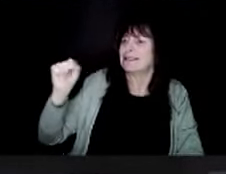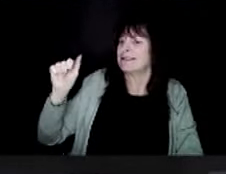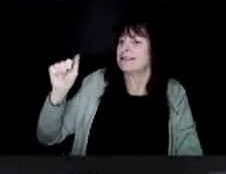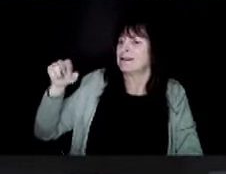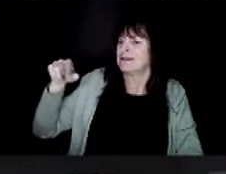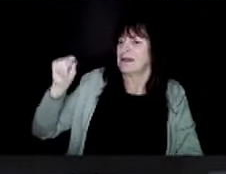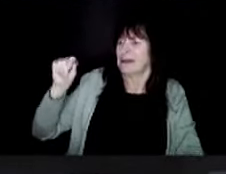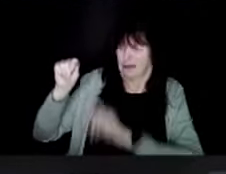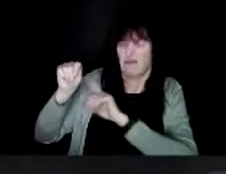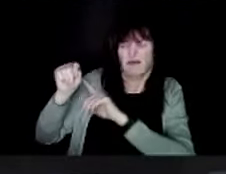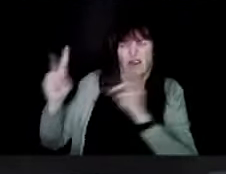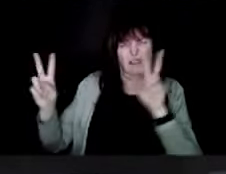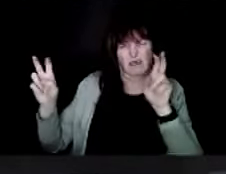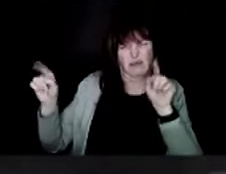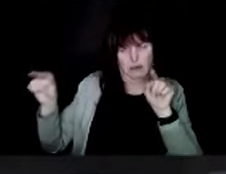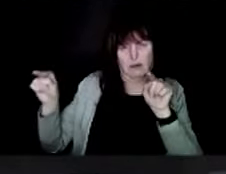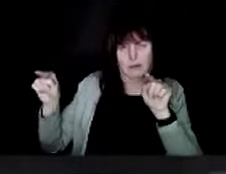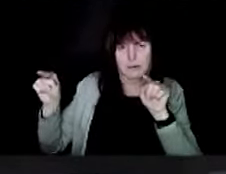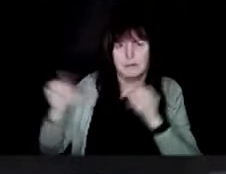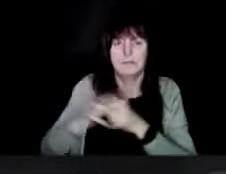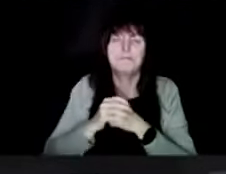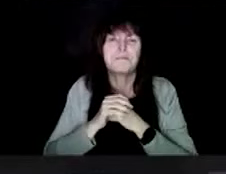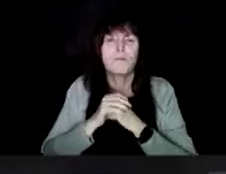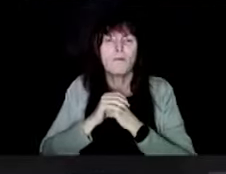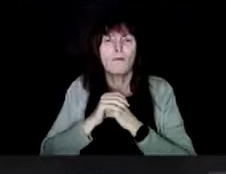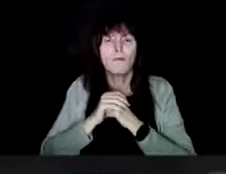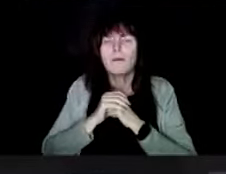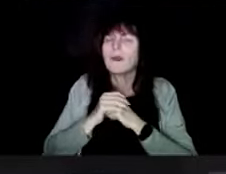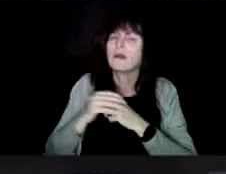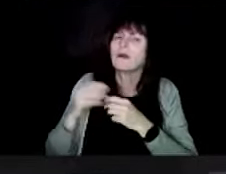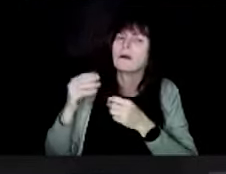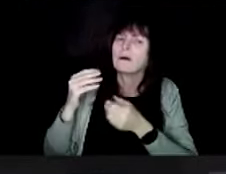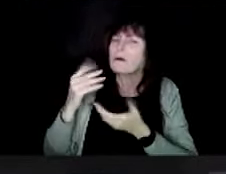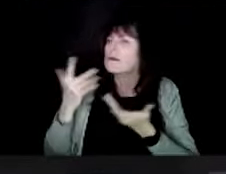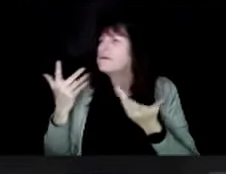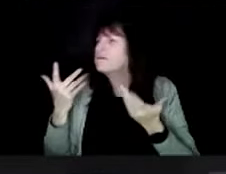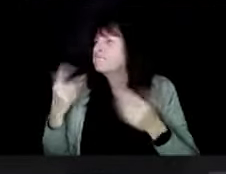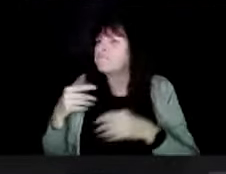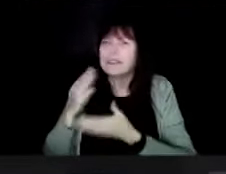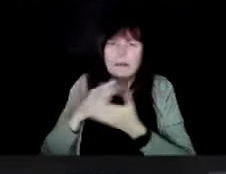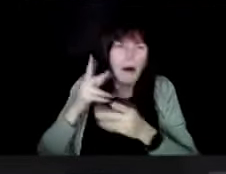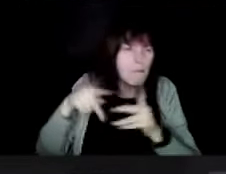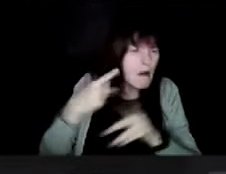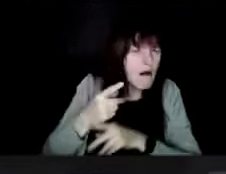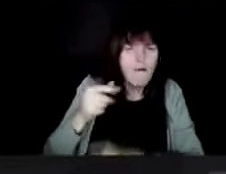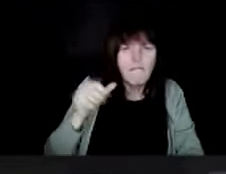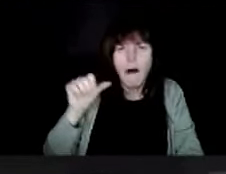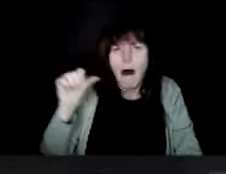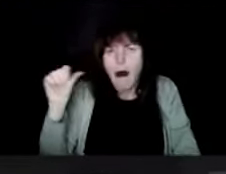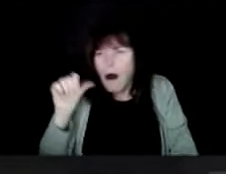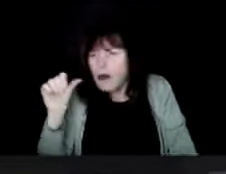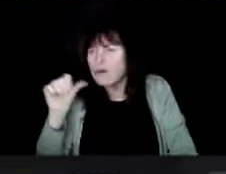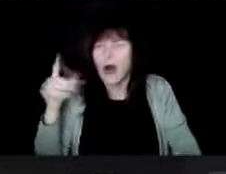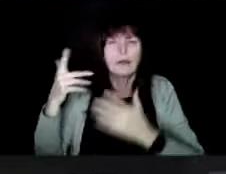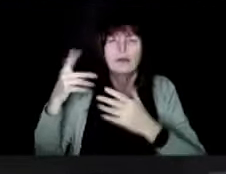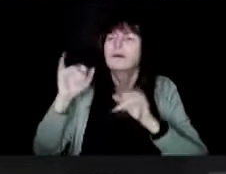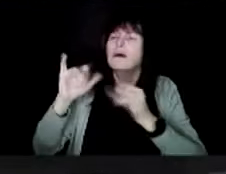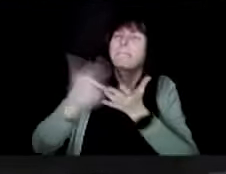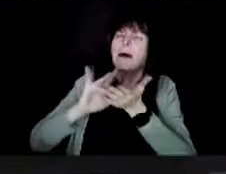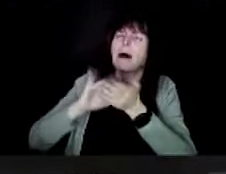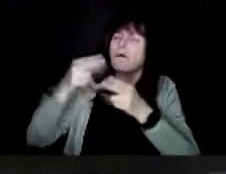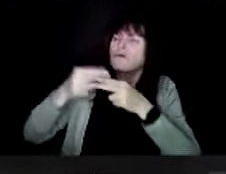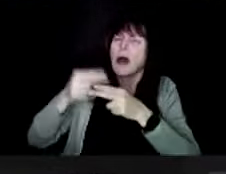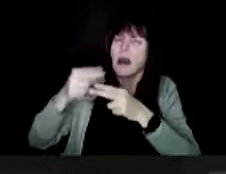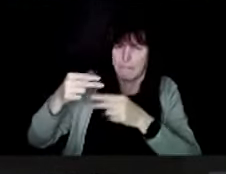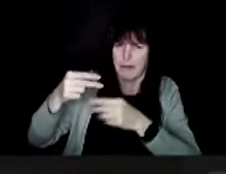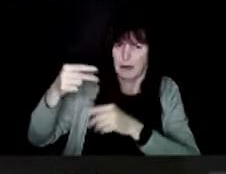that list is quite extensive, so I don't want to repeat it here, but anyone that's on that list of medications and or